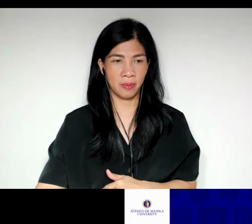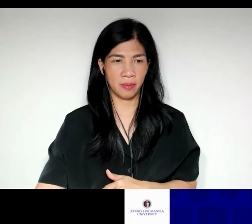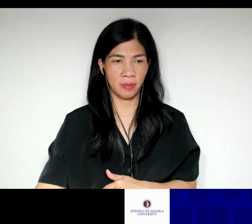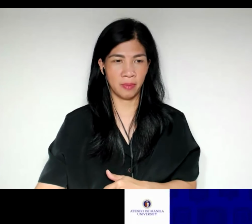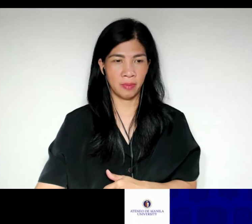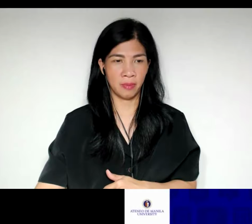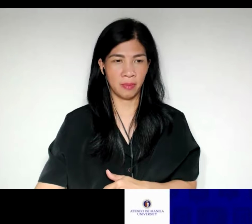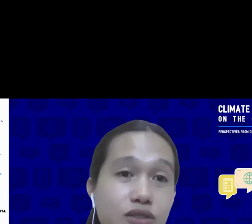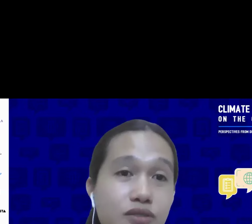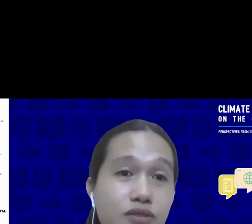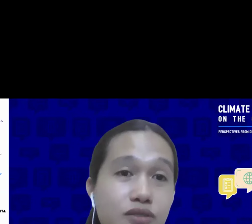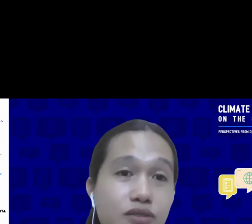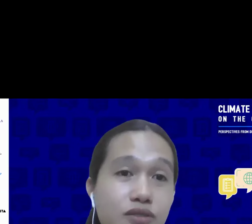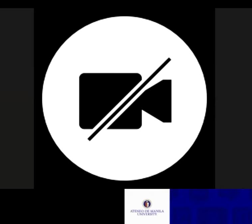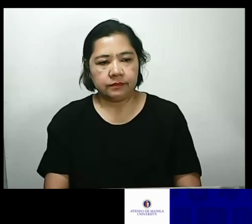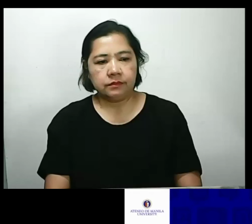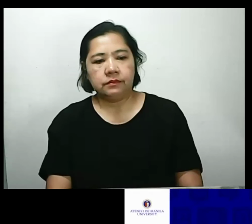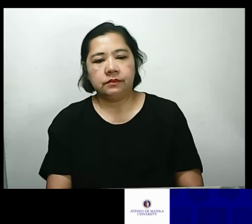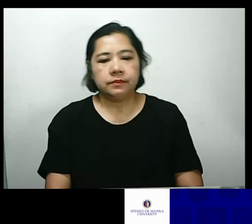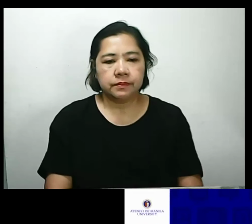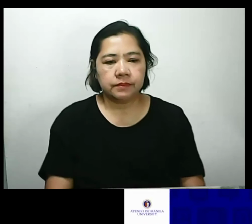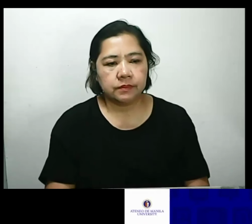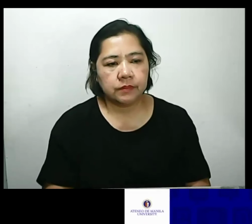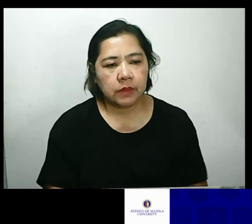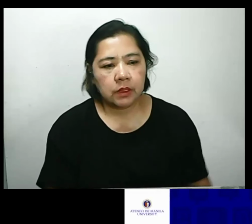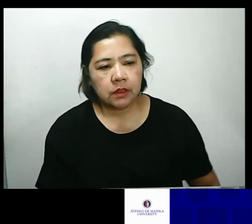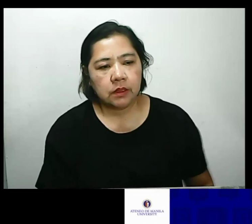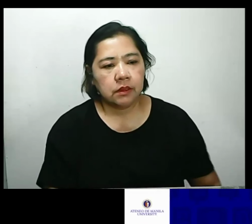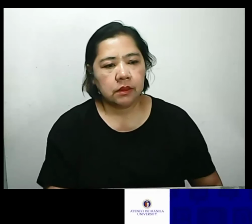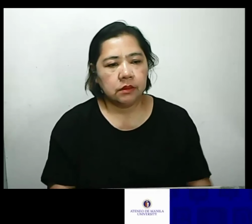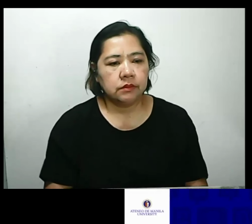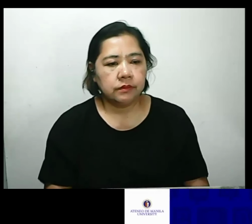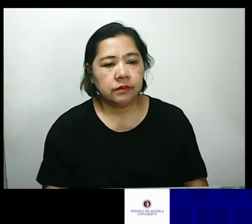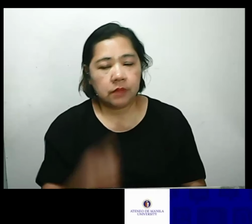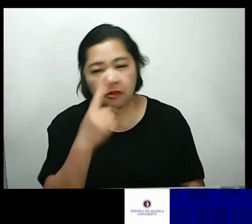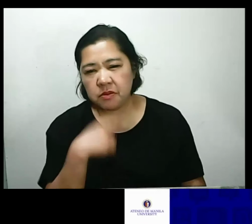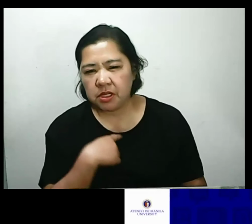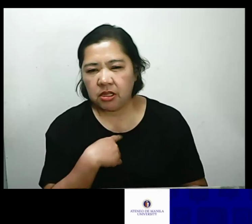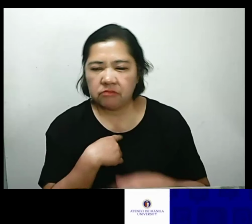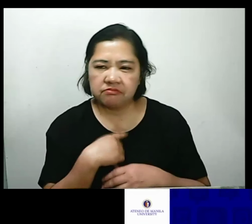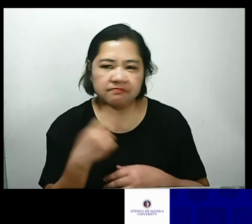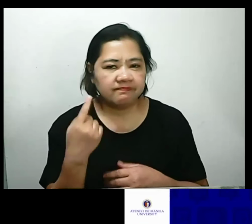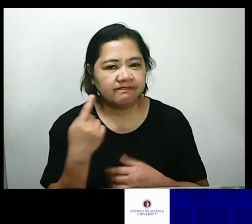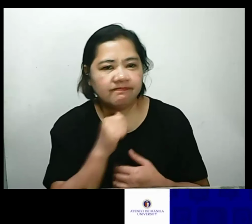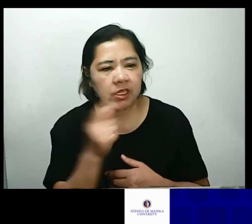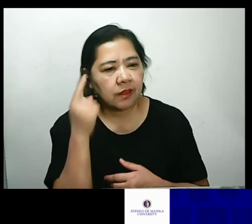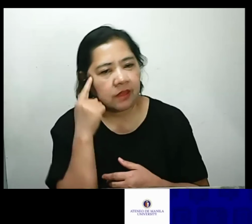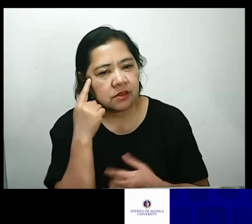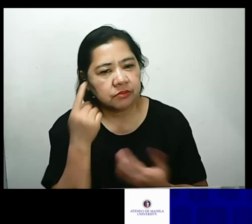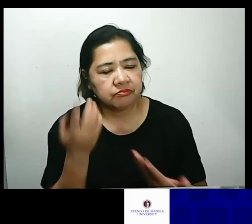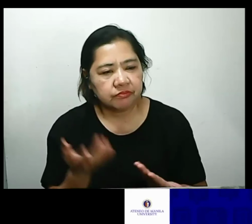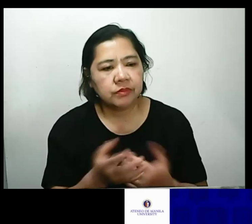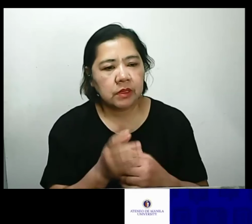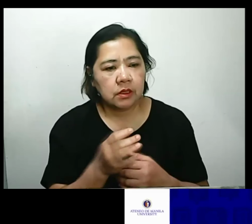the benefit outweigh the cost of nuclear energy? And for me, I don't think so. So, and then we already have